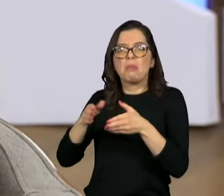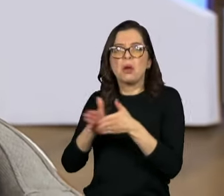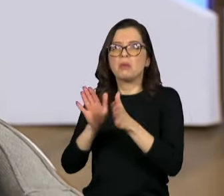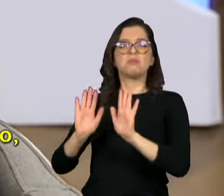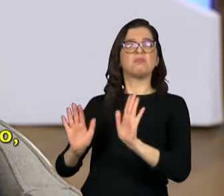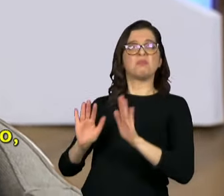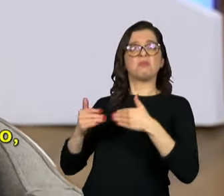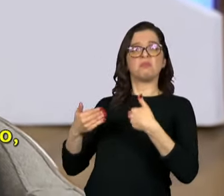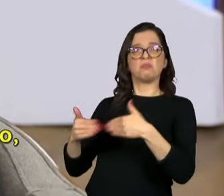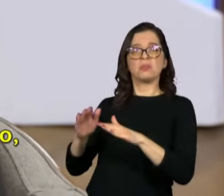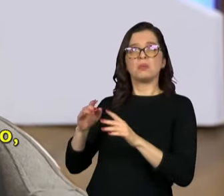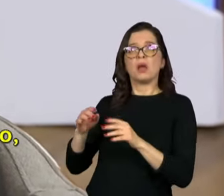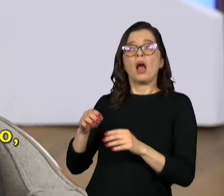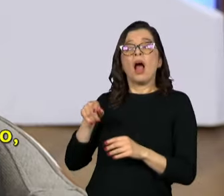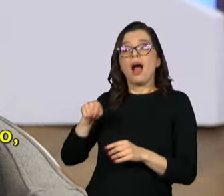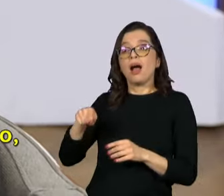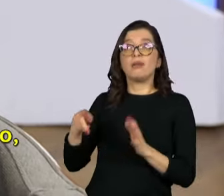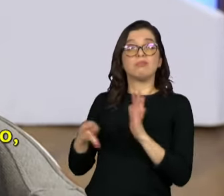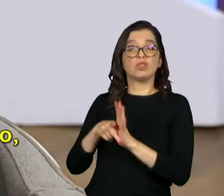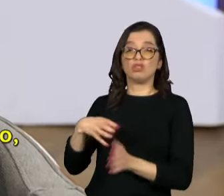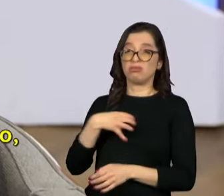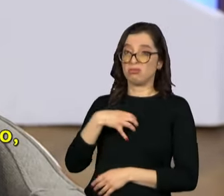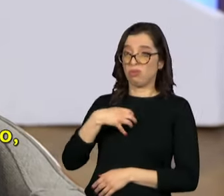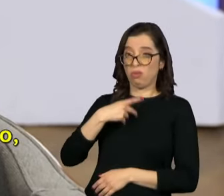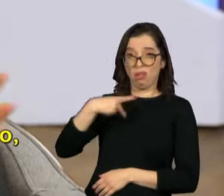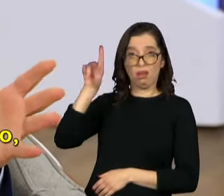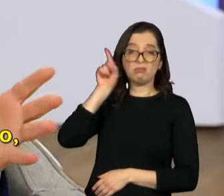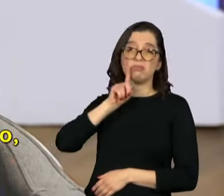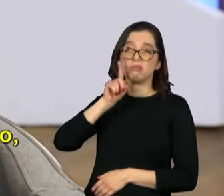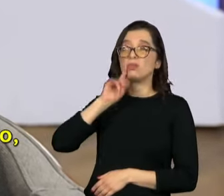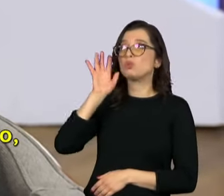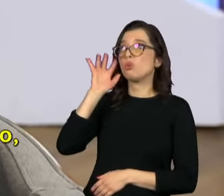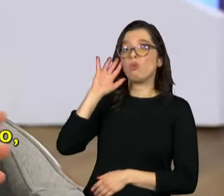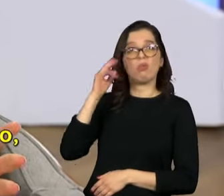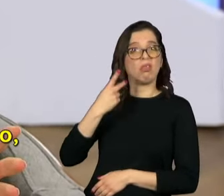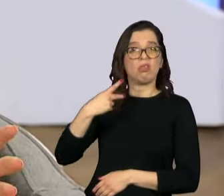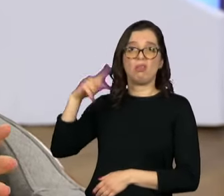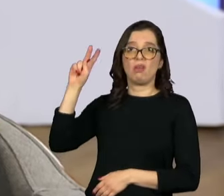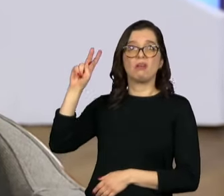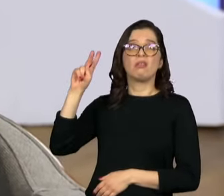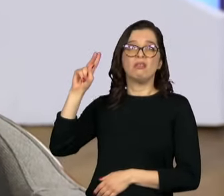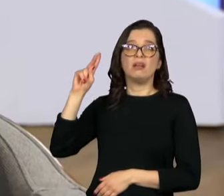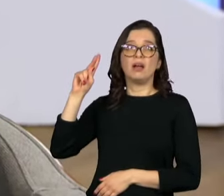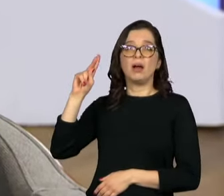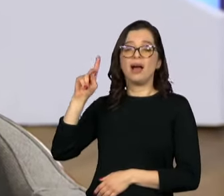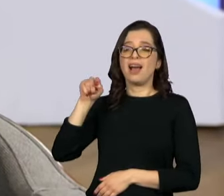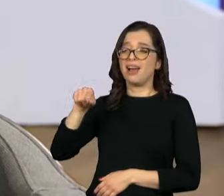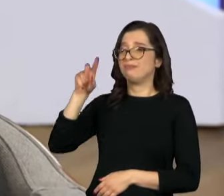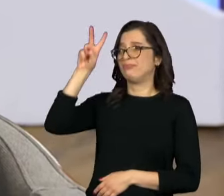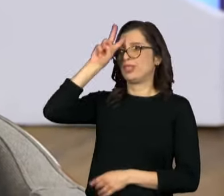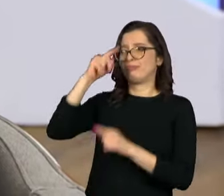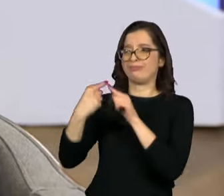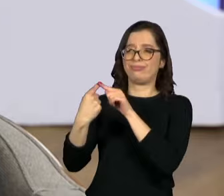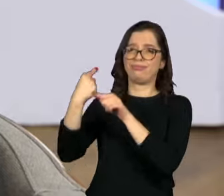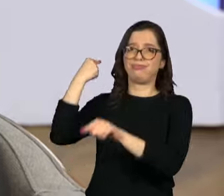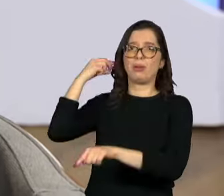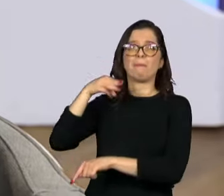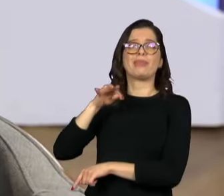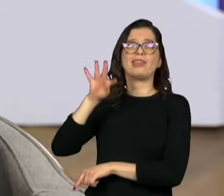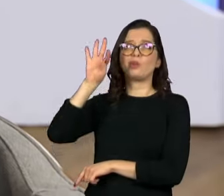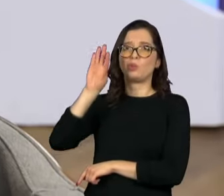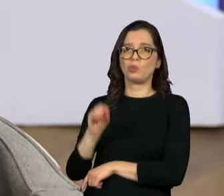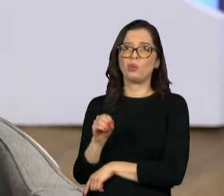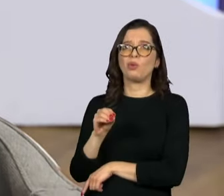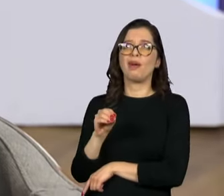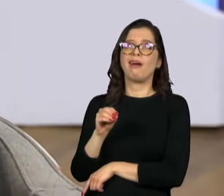birth. The problem is, this American dream, some would call it an American myth of upward